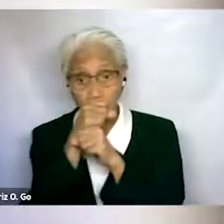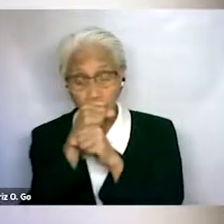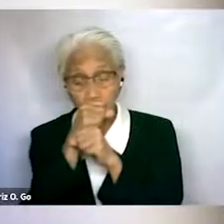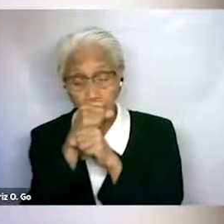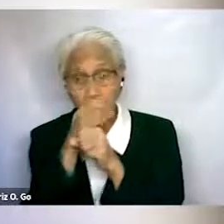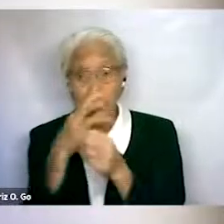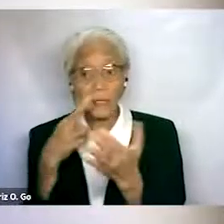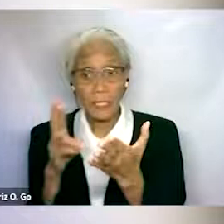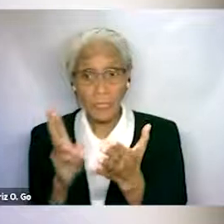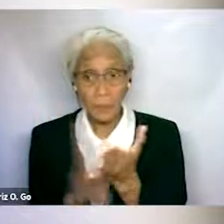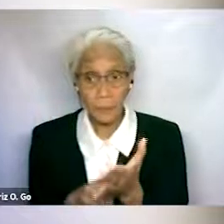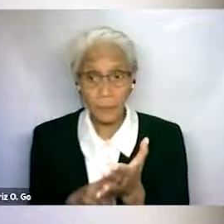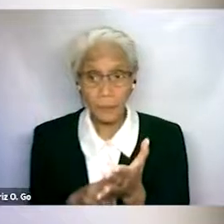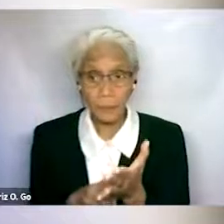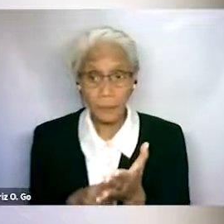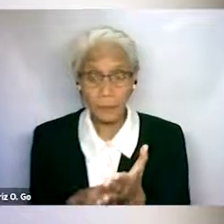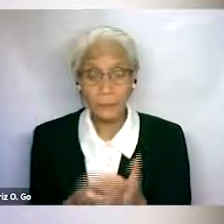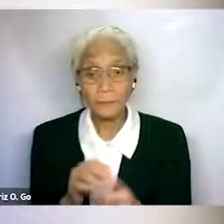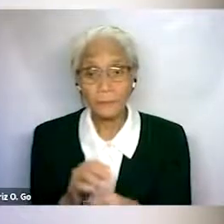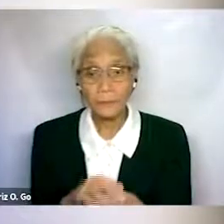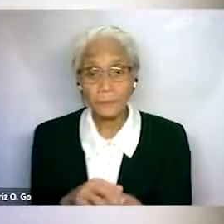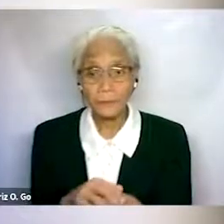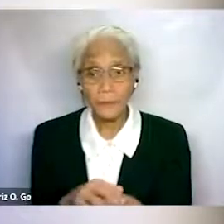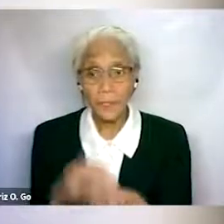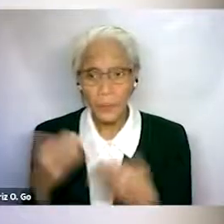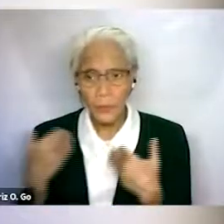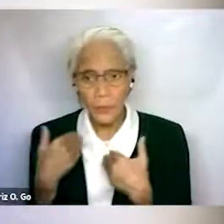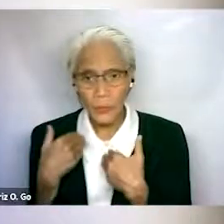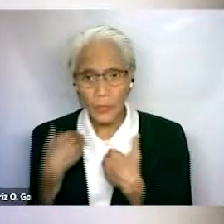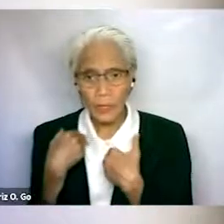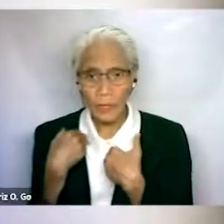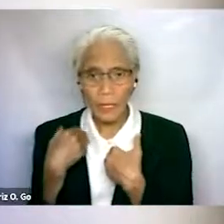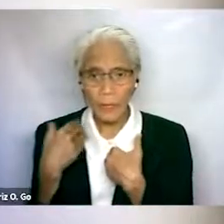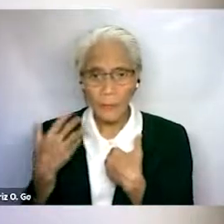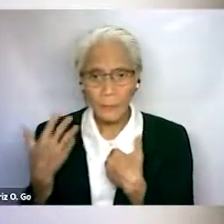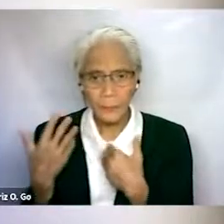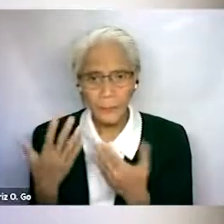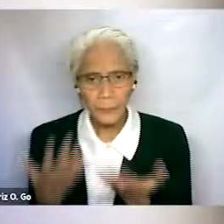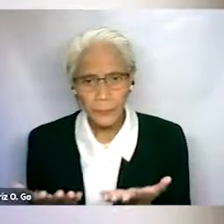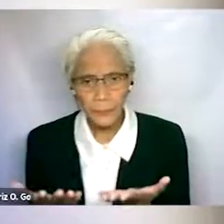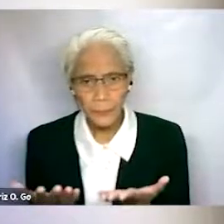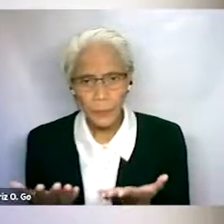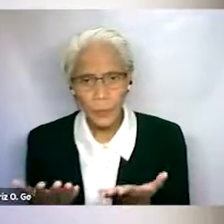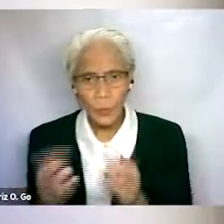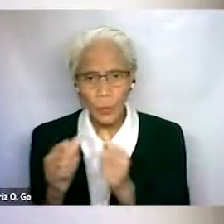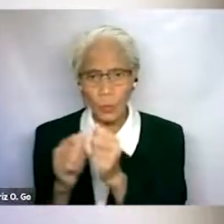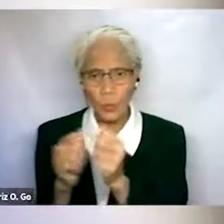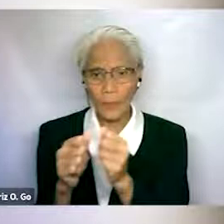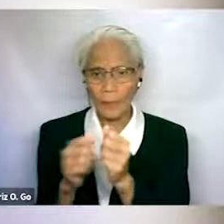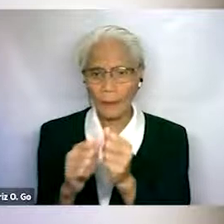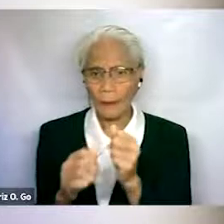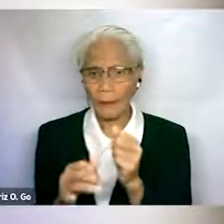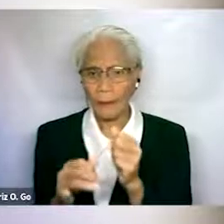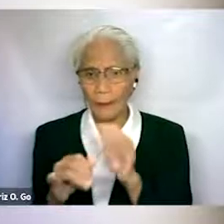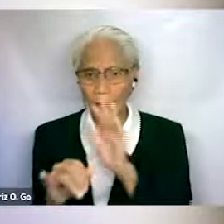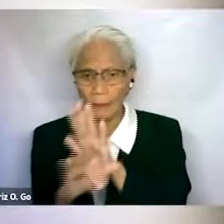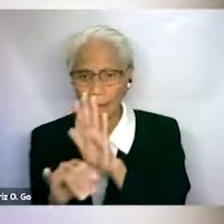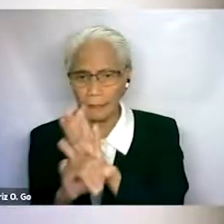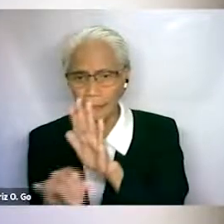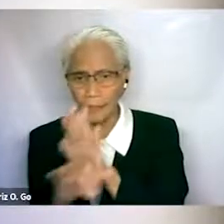etc. And then it's also good to identify priorities in both of the treaty bodies and in both of